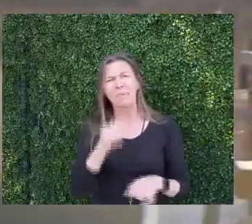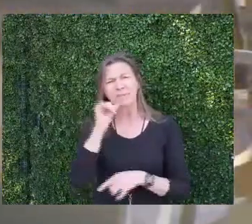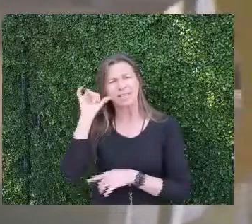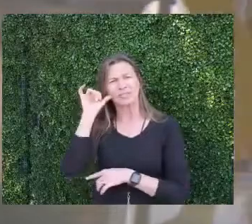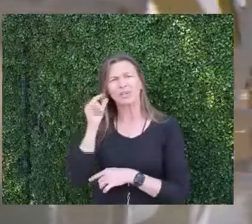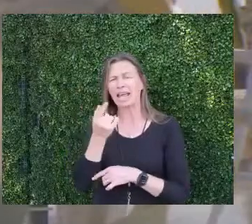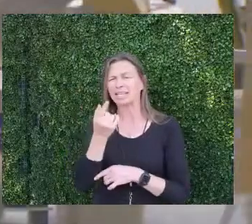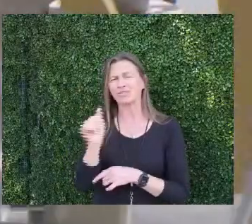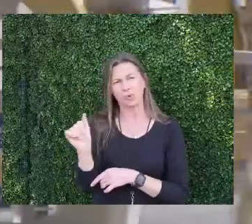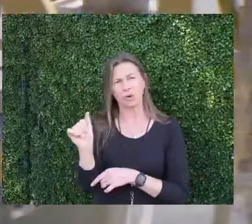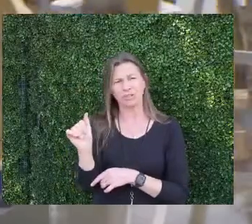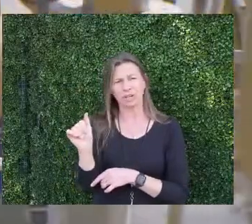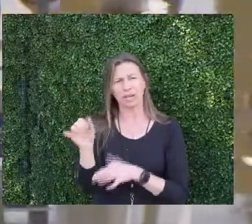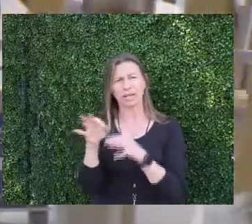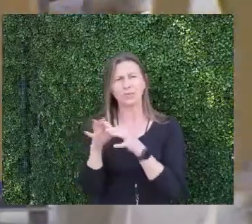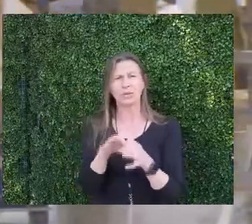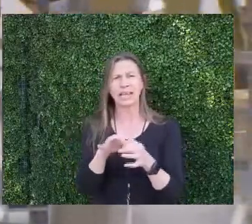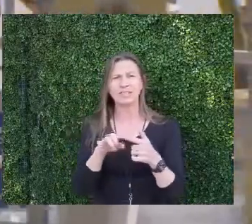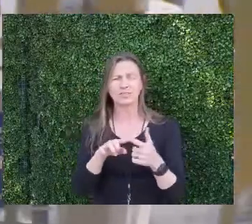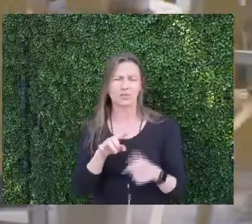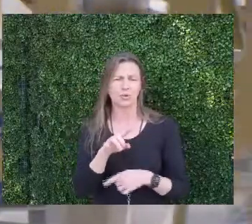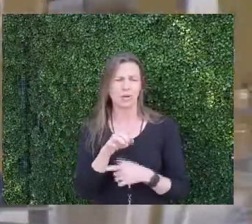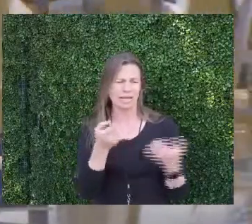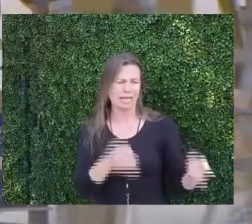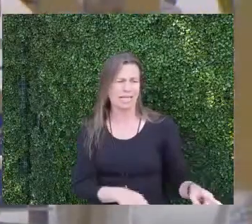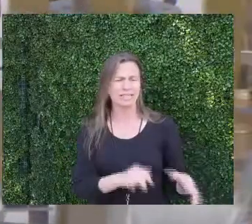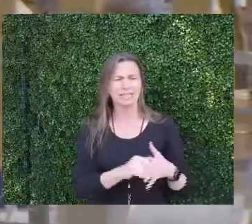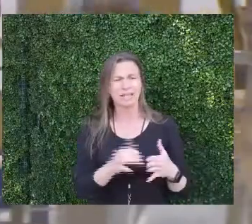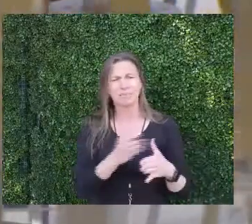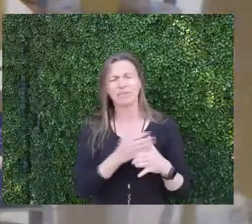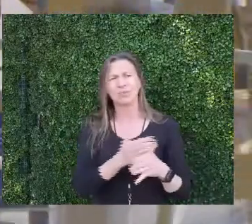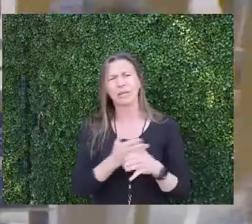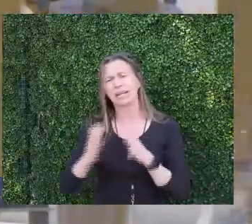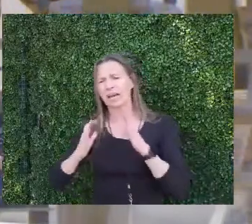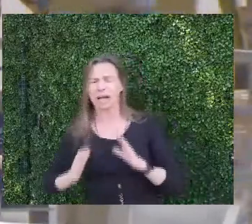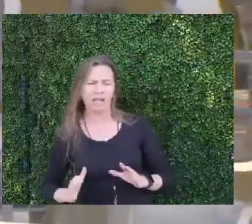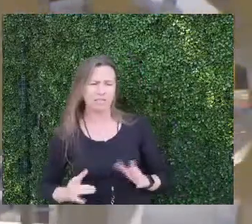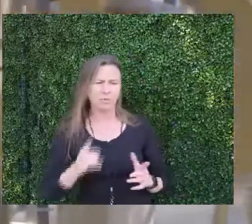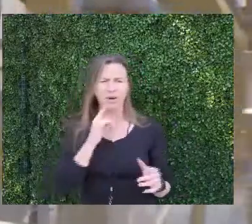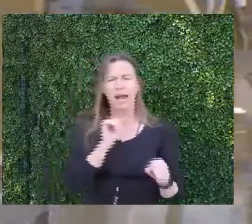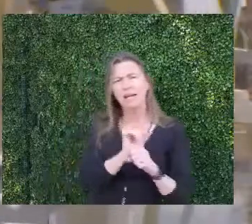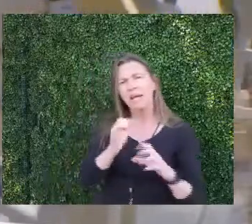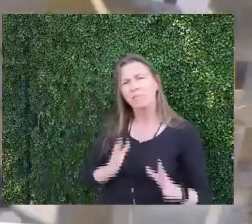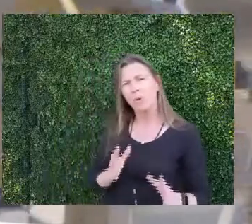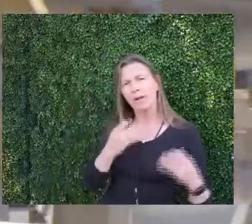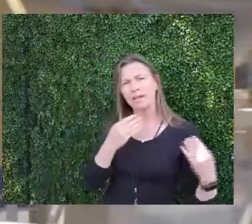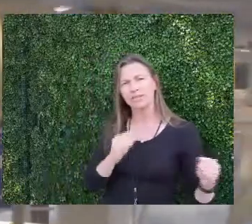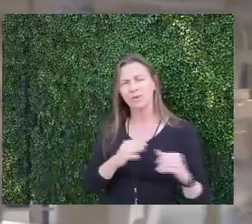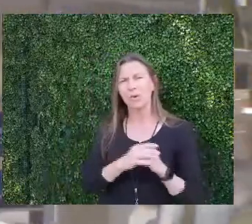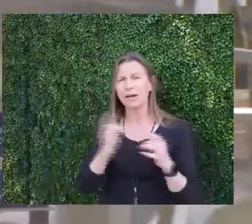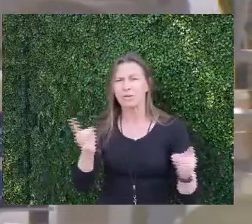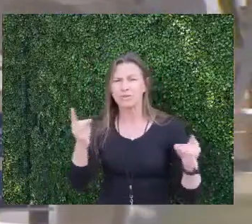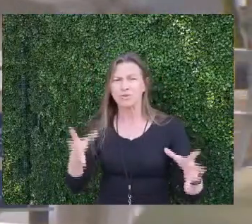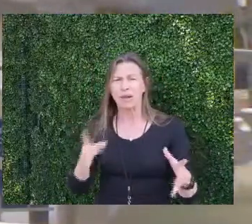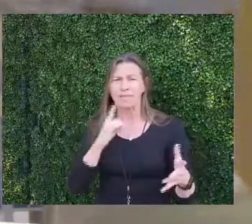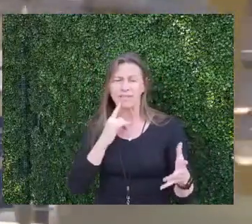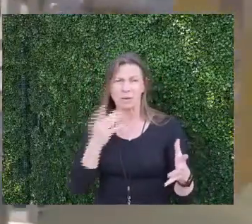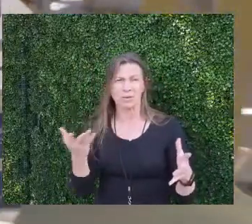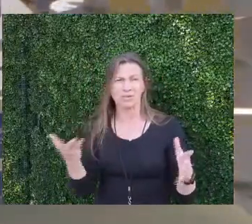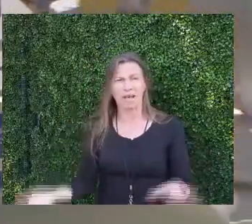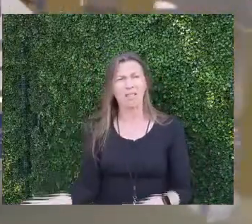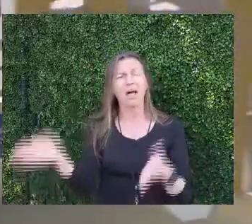incident between a customer and a store employee, and a tragic incident of a loss of life